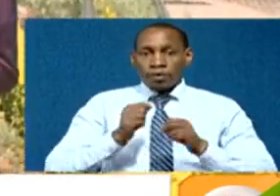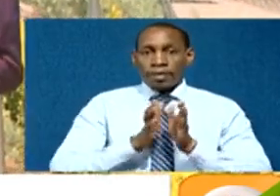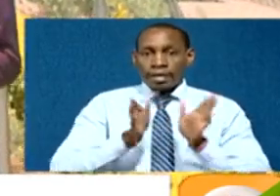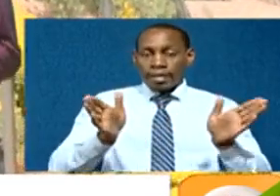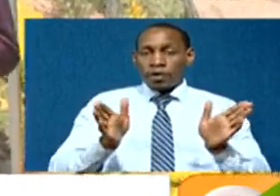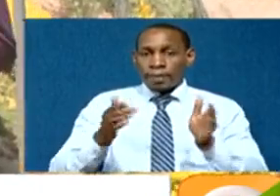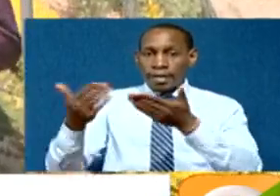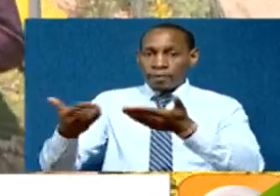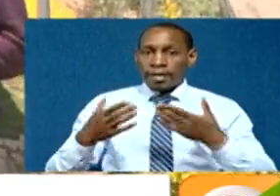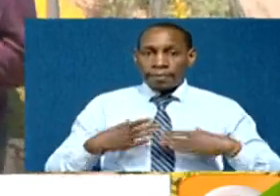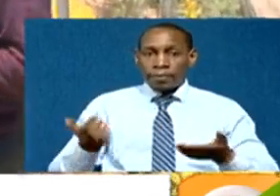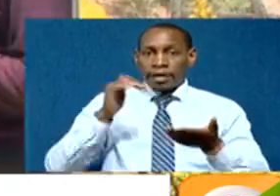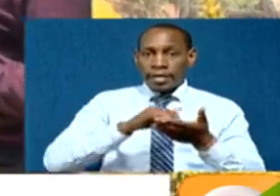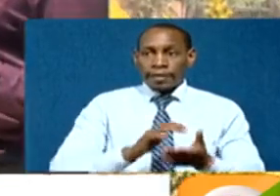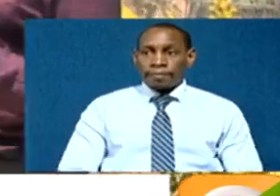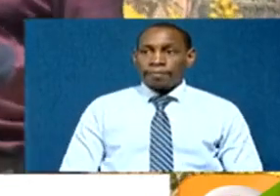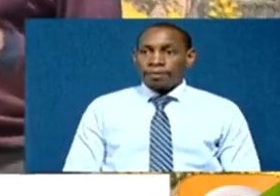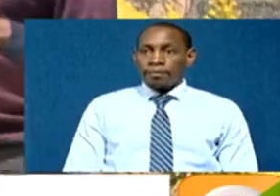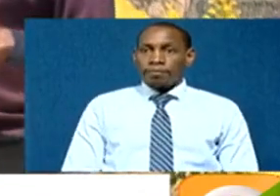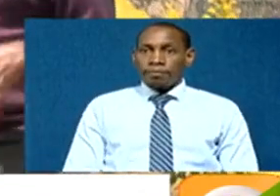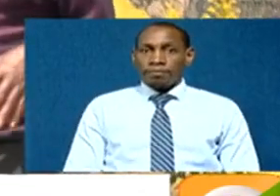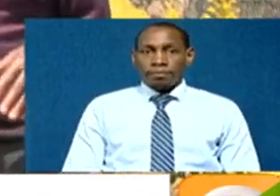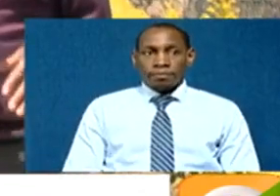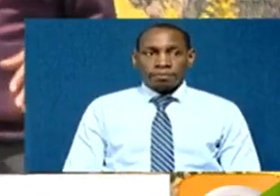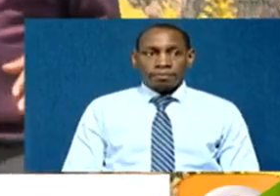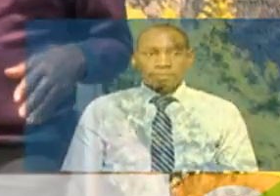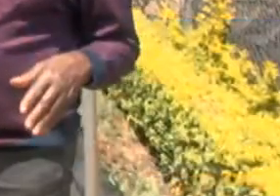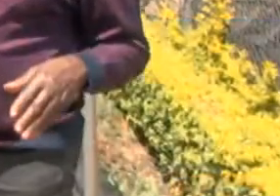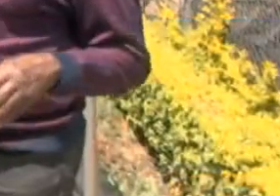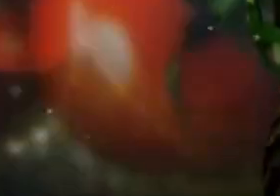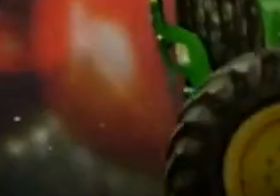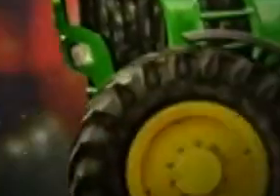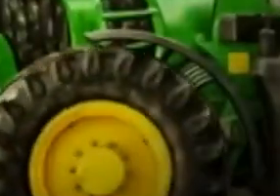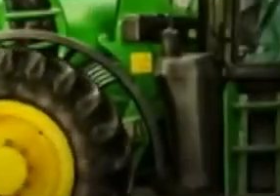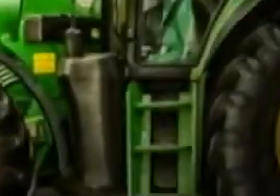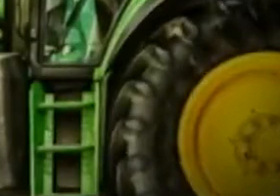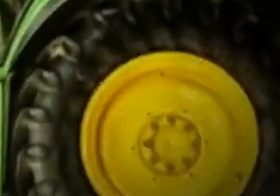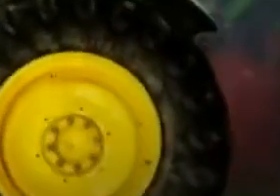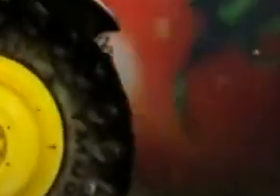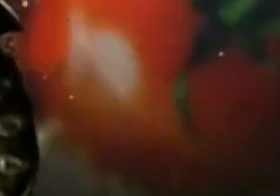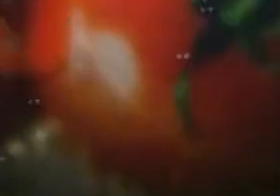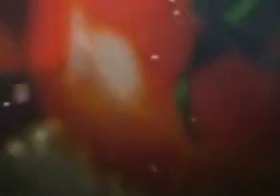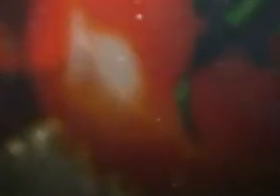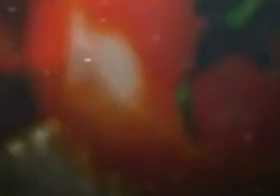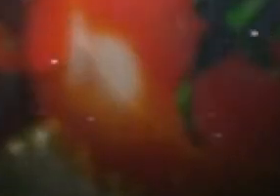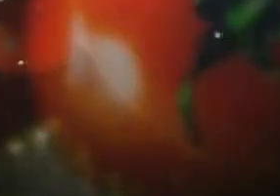its doors once again. Denis Otieno, Smart Farm.